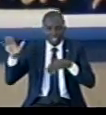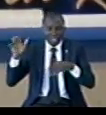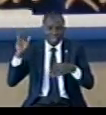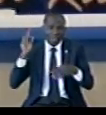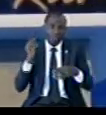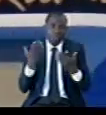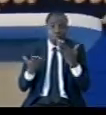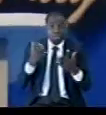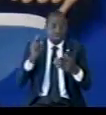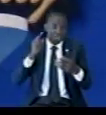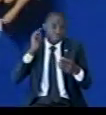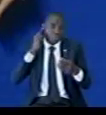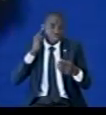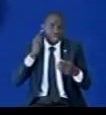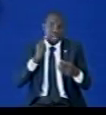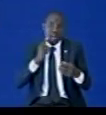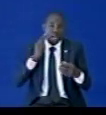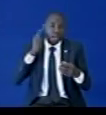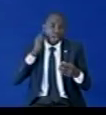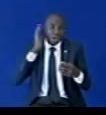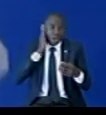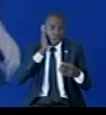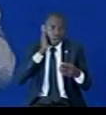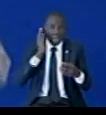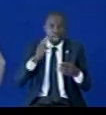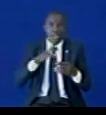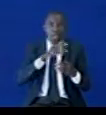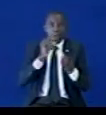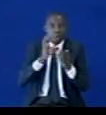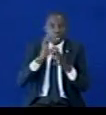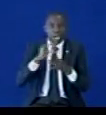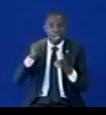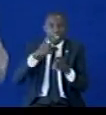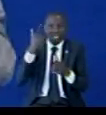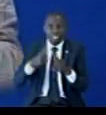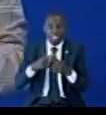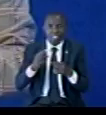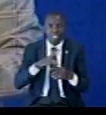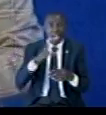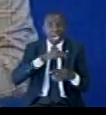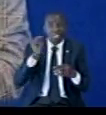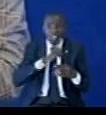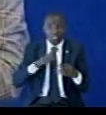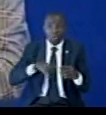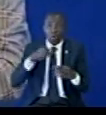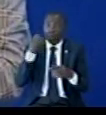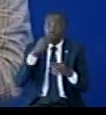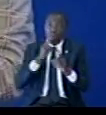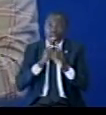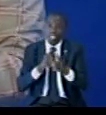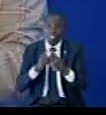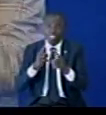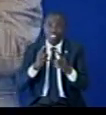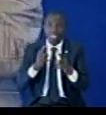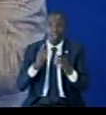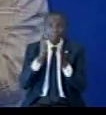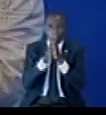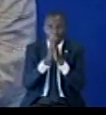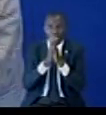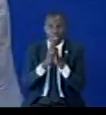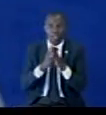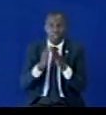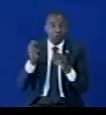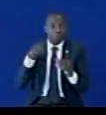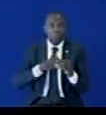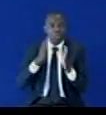pray the God to the God who hears prayer, who answers prayer. We pray to the